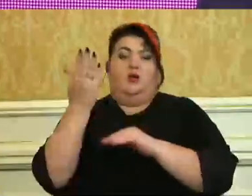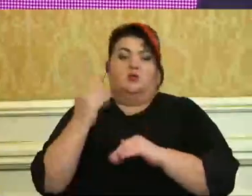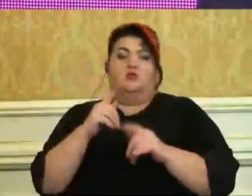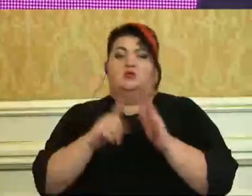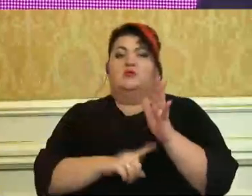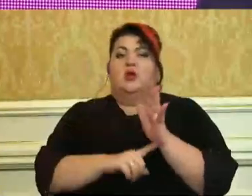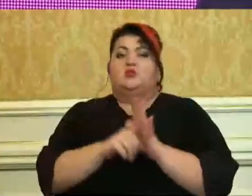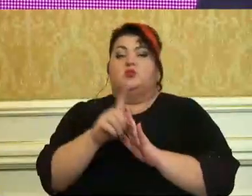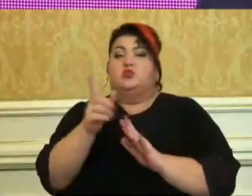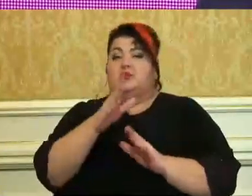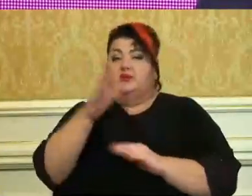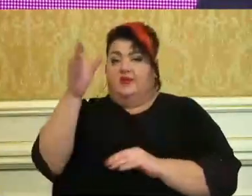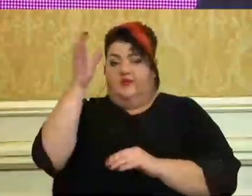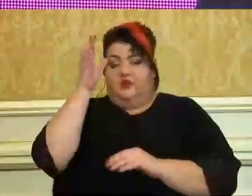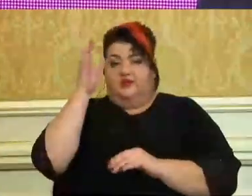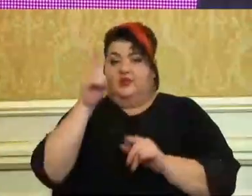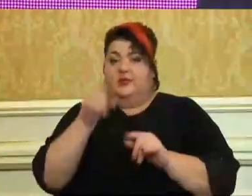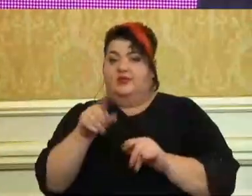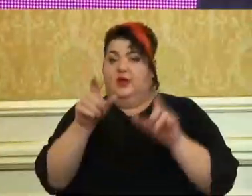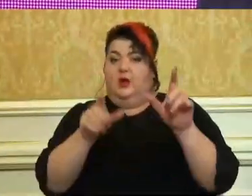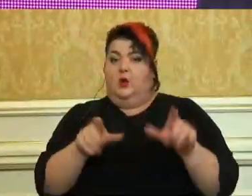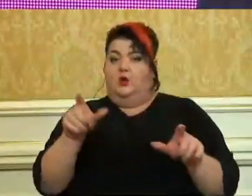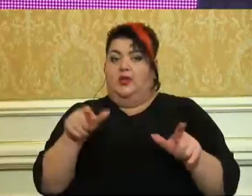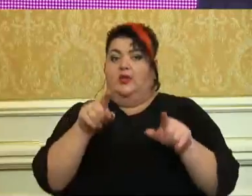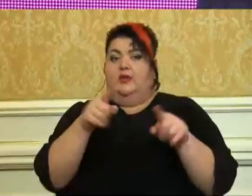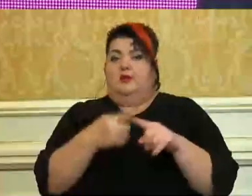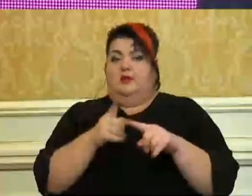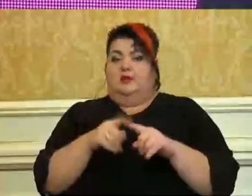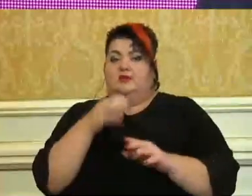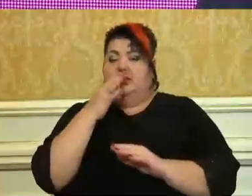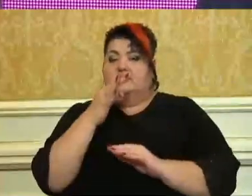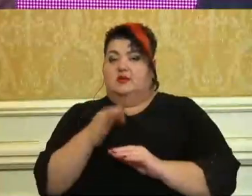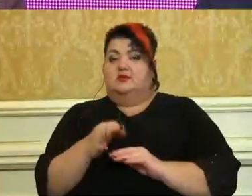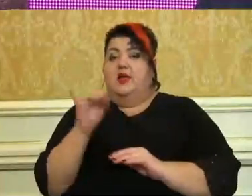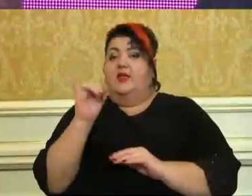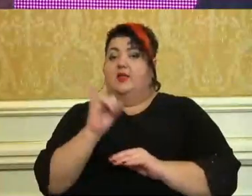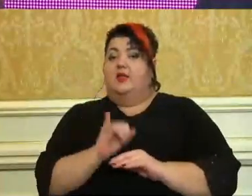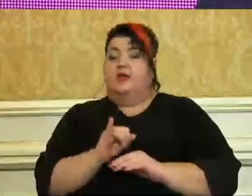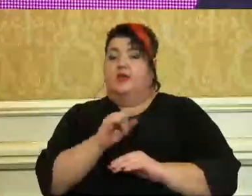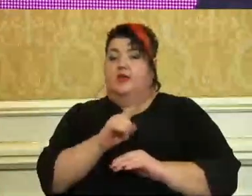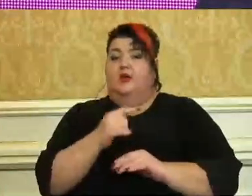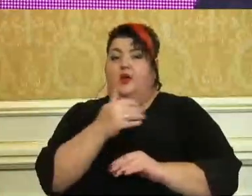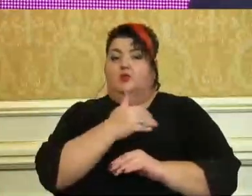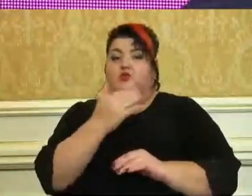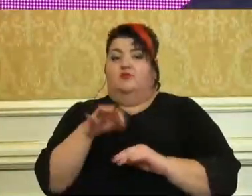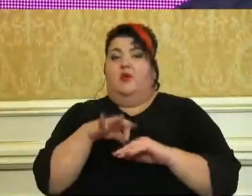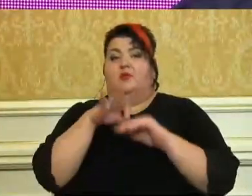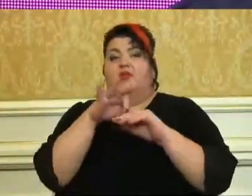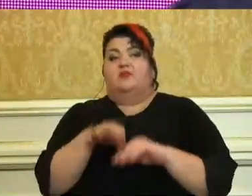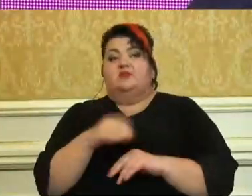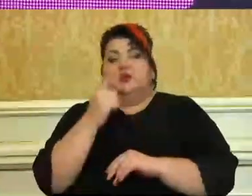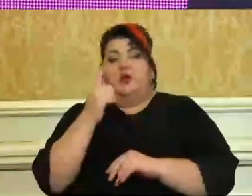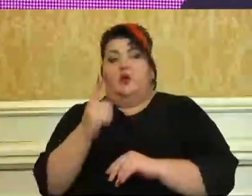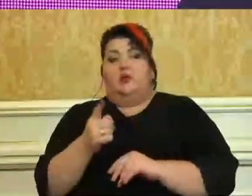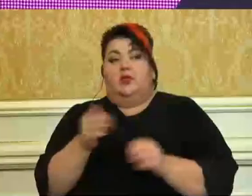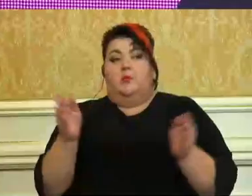the seen it previously. And then this is the problem they taught with. And then I would